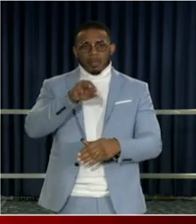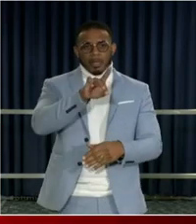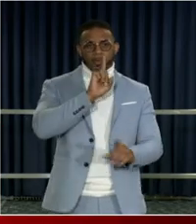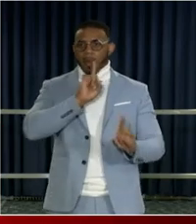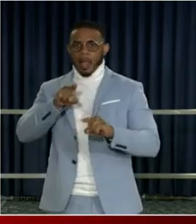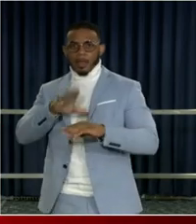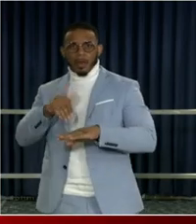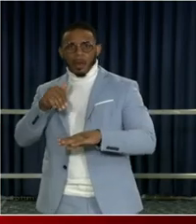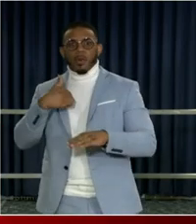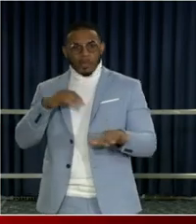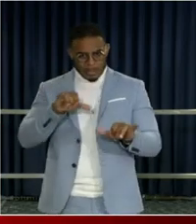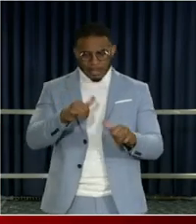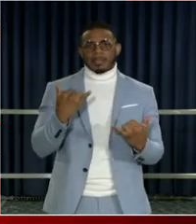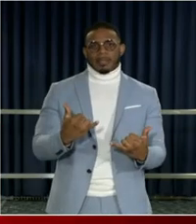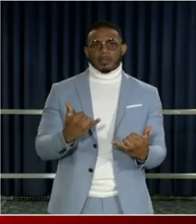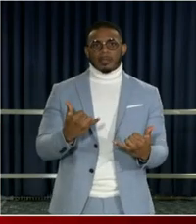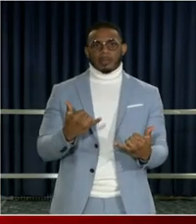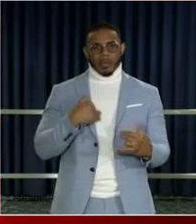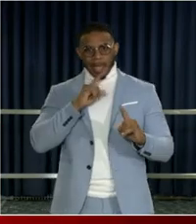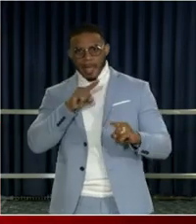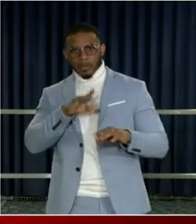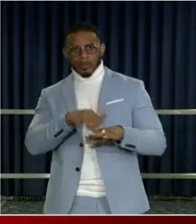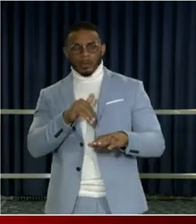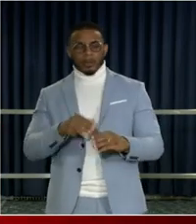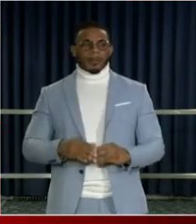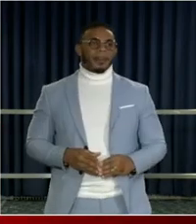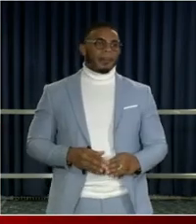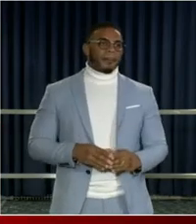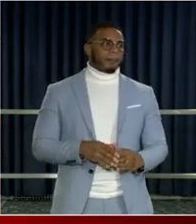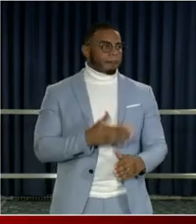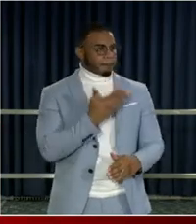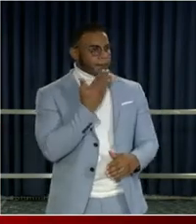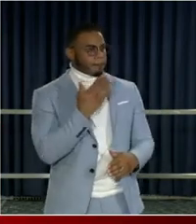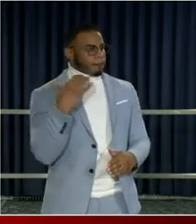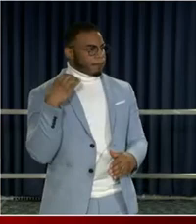would answer that call, and we did that today. We answered the call.